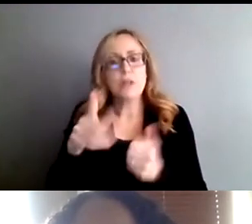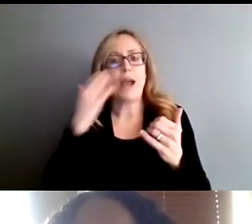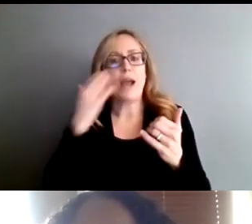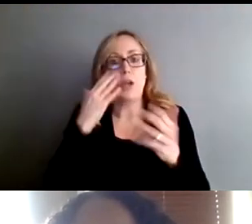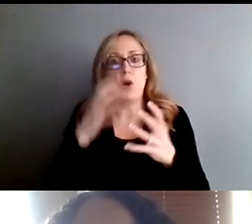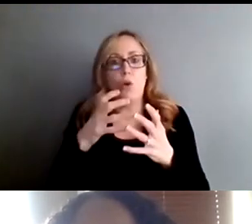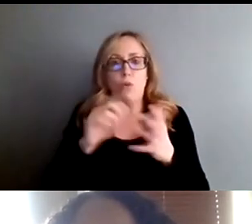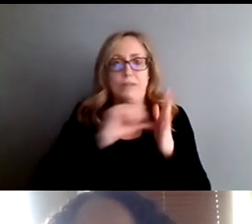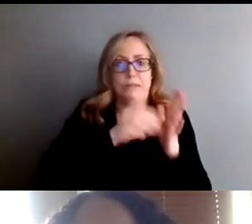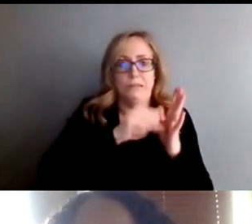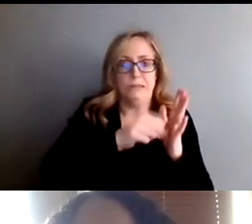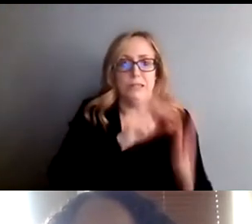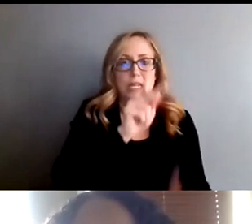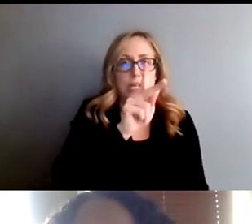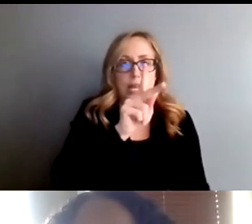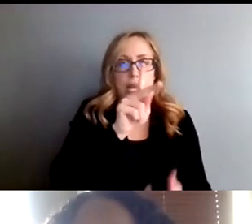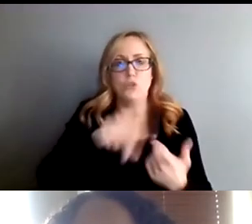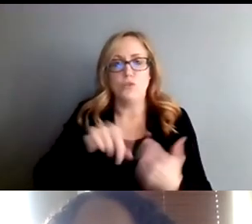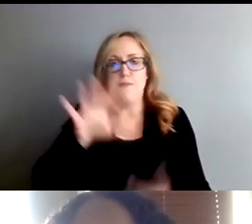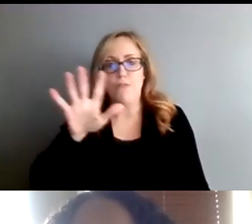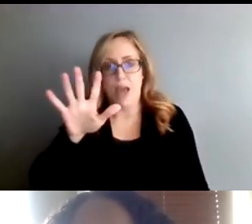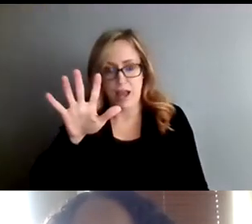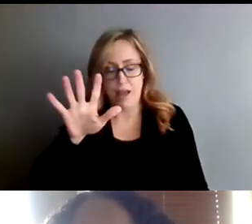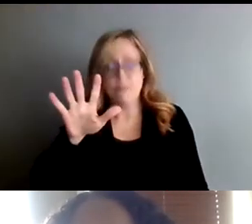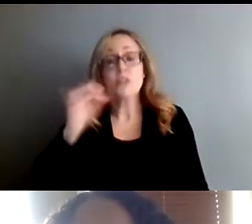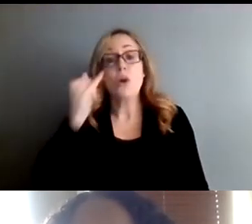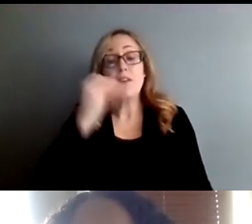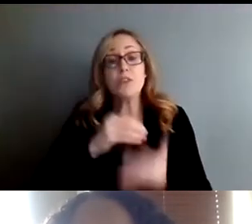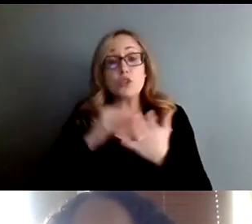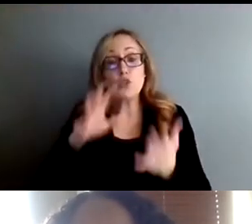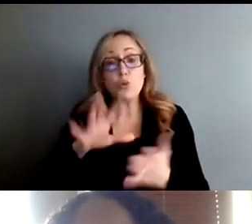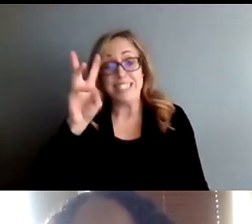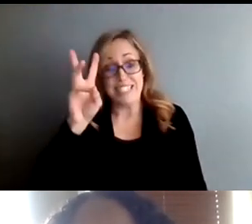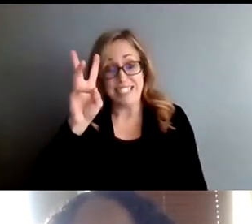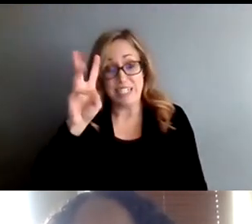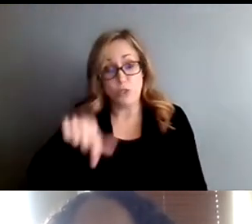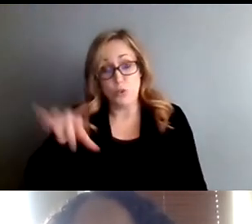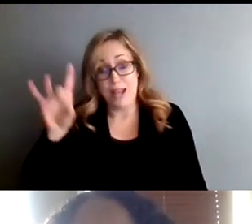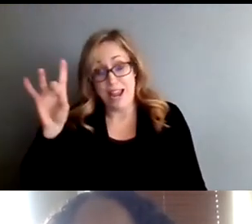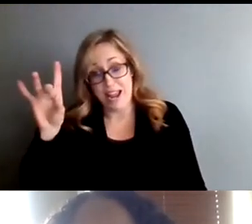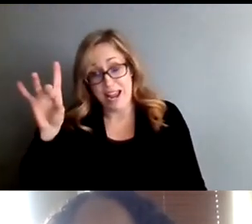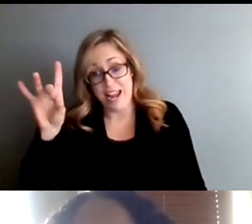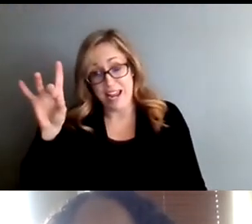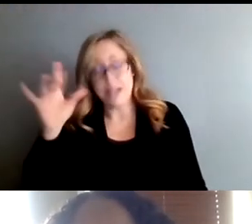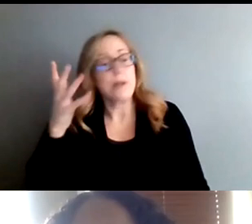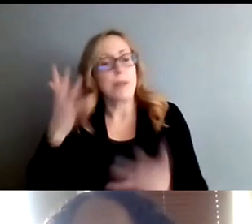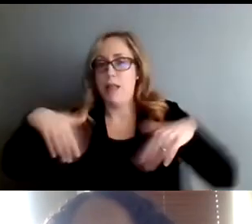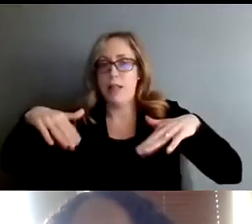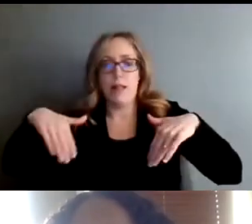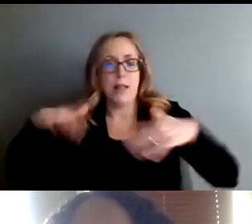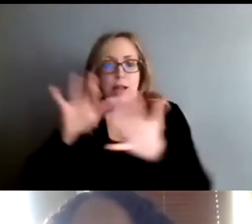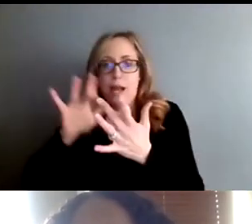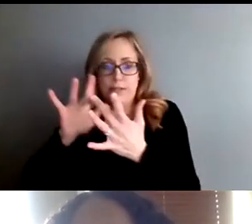on grades K through 5. So if your student is in grade 6 and above, they may not have gotten to you as of this